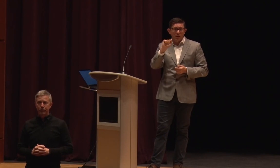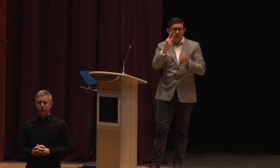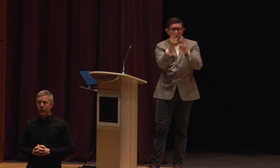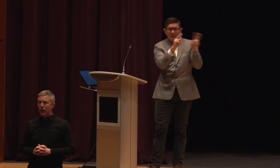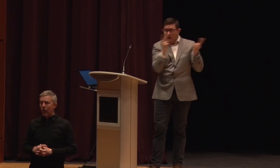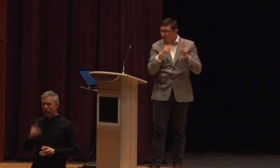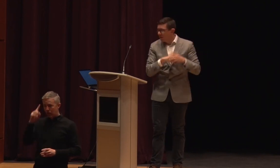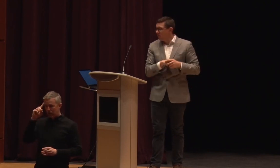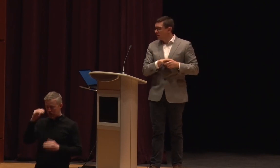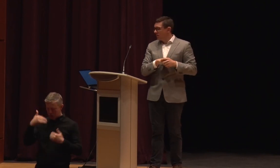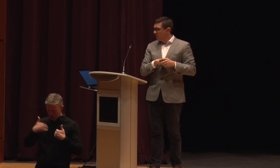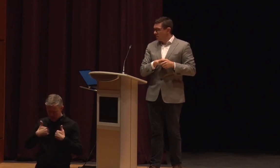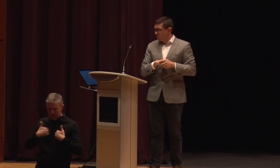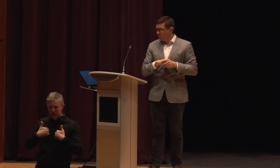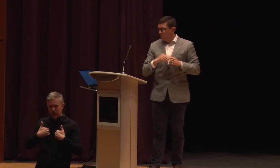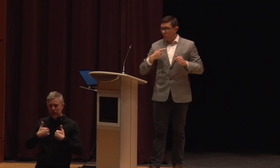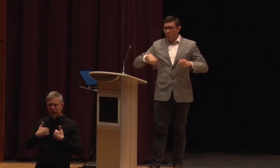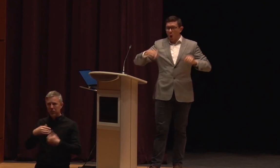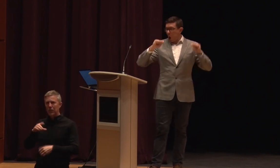Autism, dyslexia.